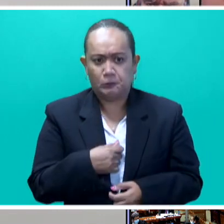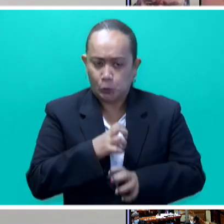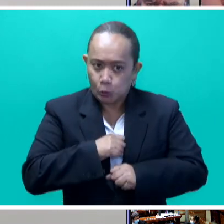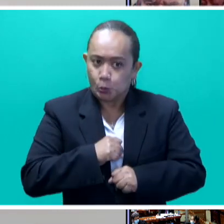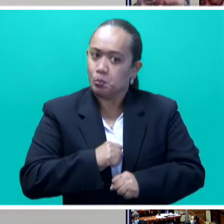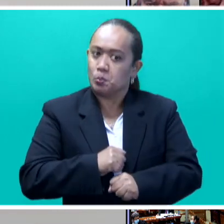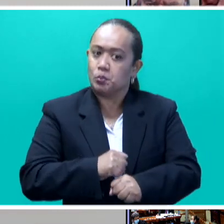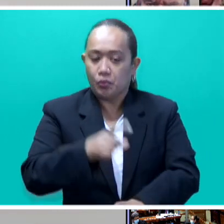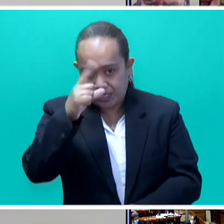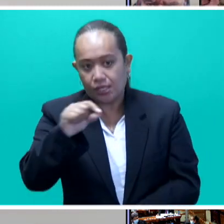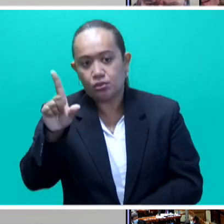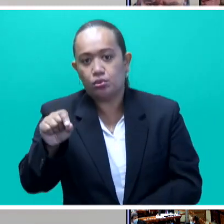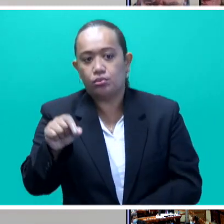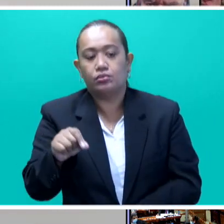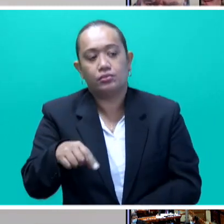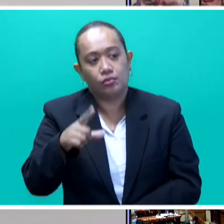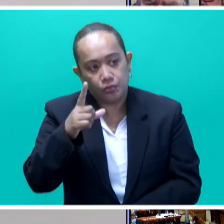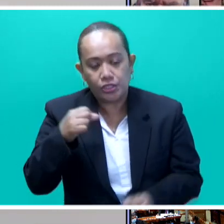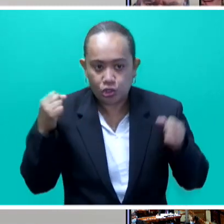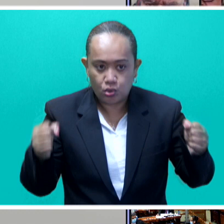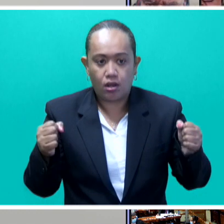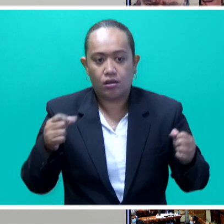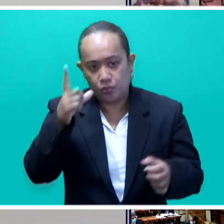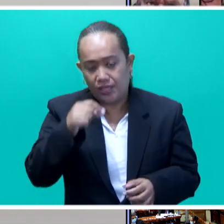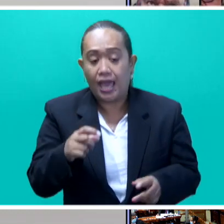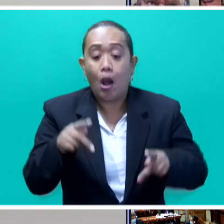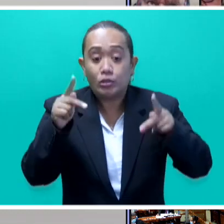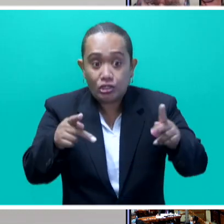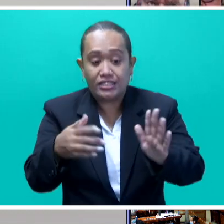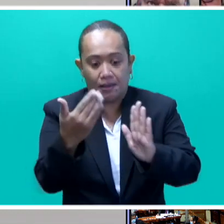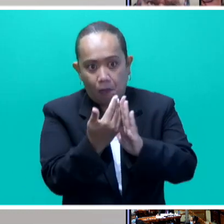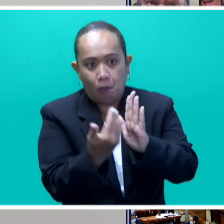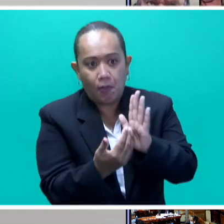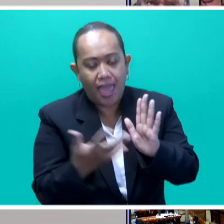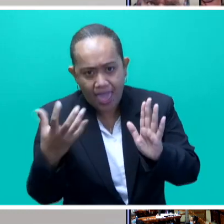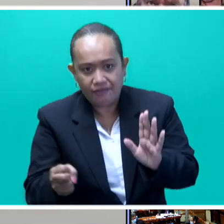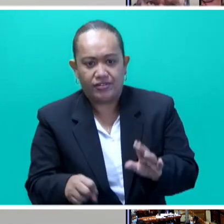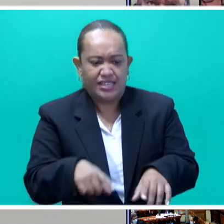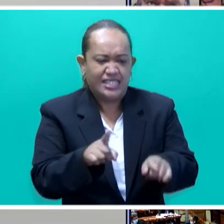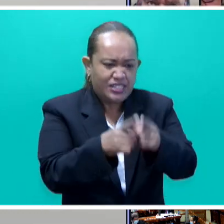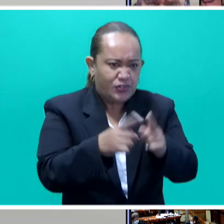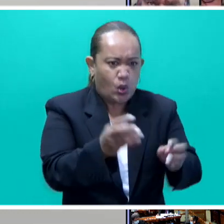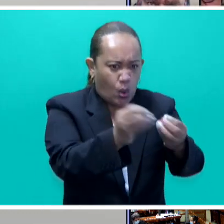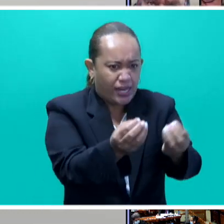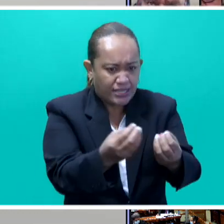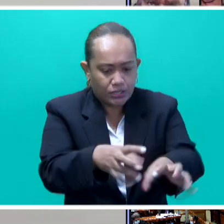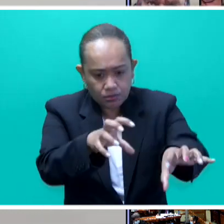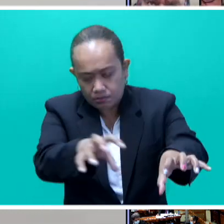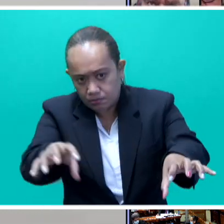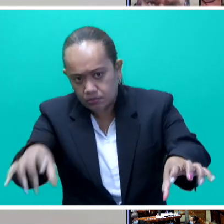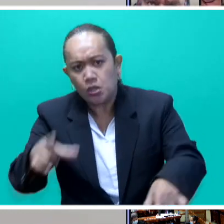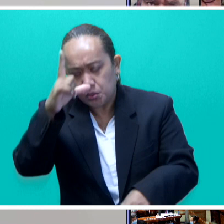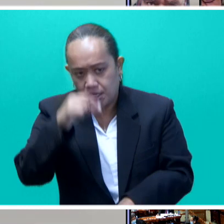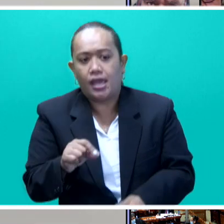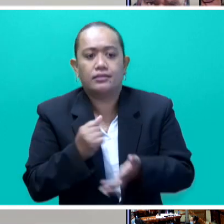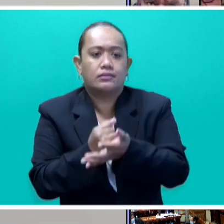how resilient we are. With the opportunities and new and existing industries also emerging from the adversity of this